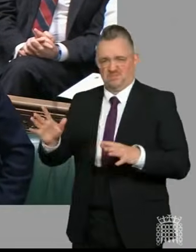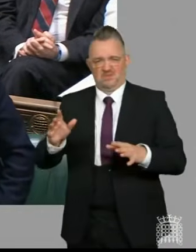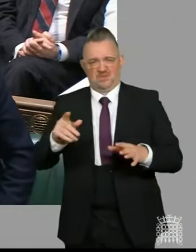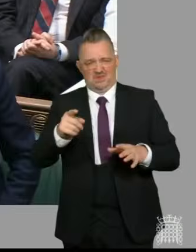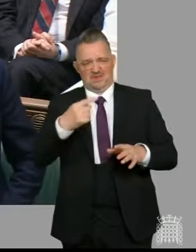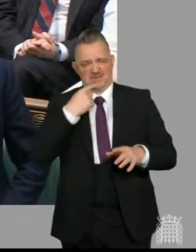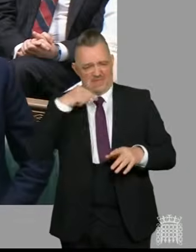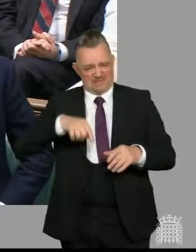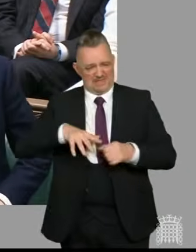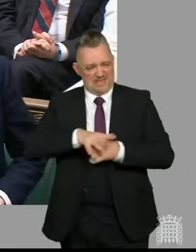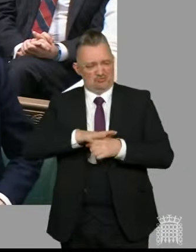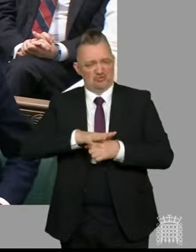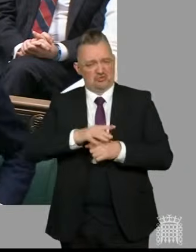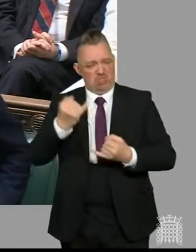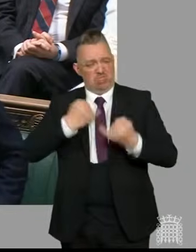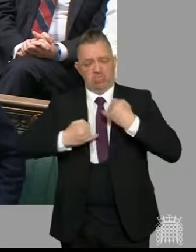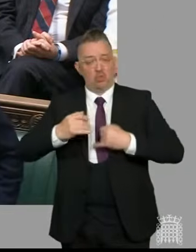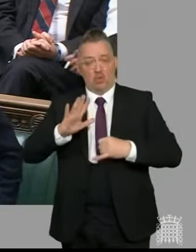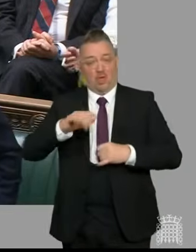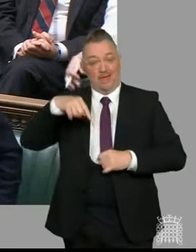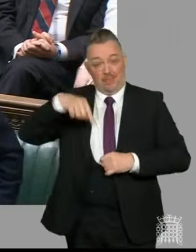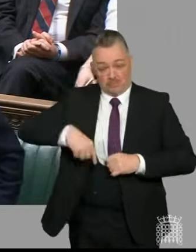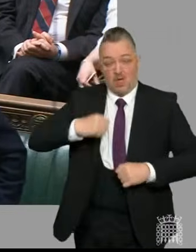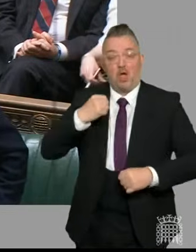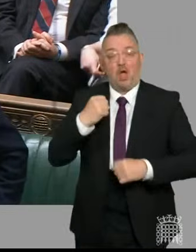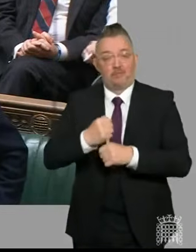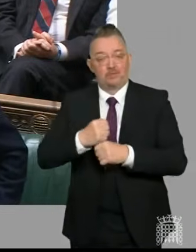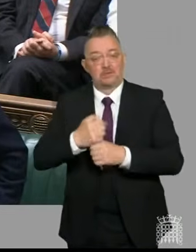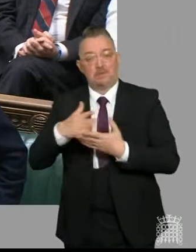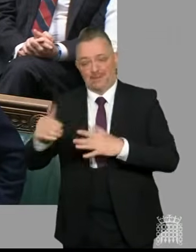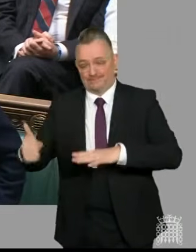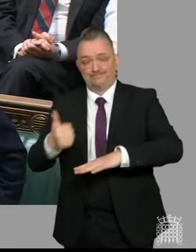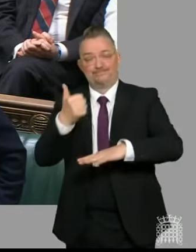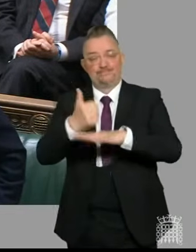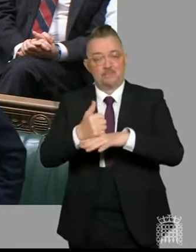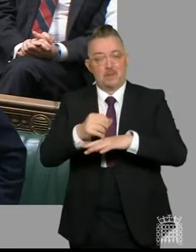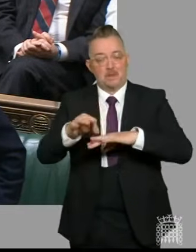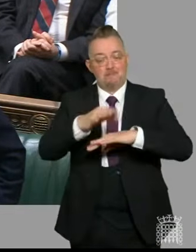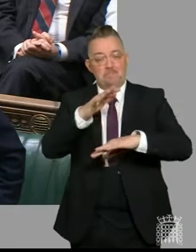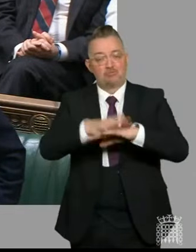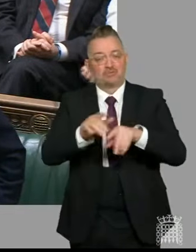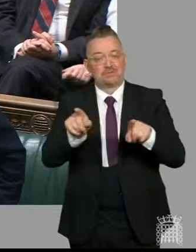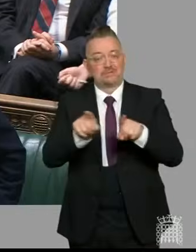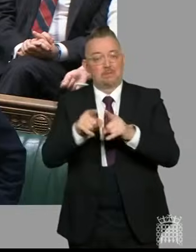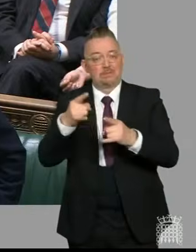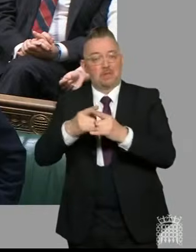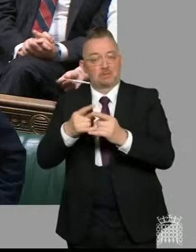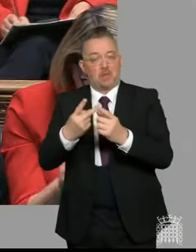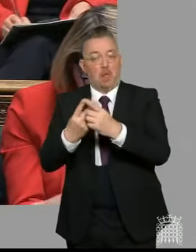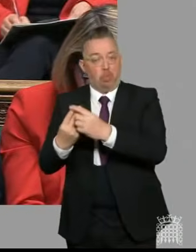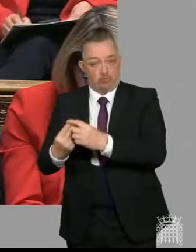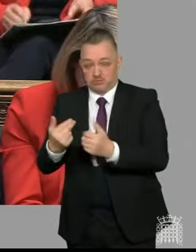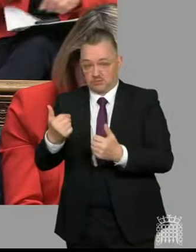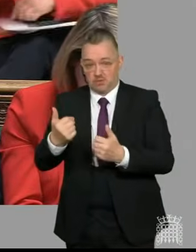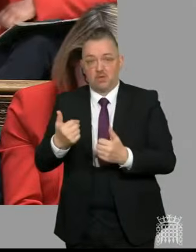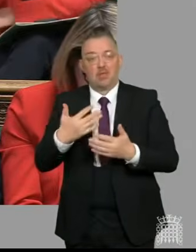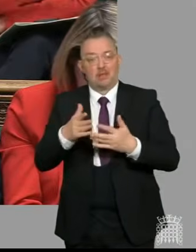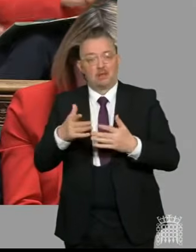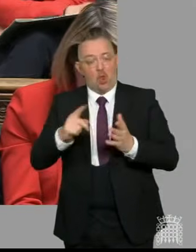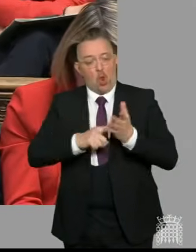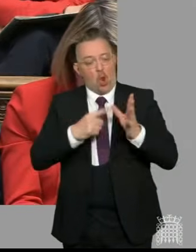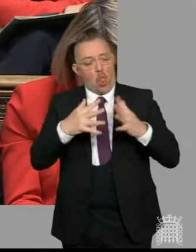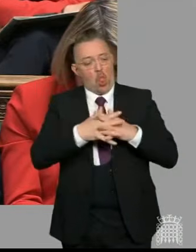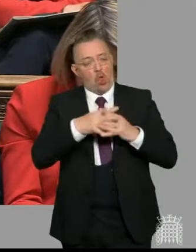that introduced marriage for same-sex couples and passed the Turing Law. Now, she raises an important point which I'm happy to take